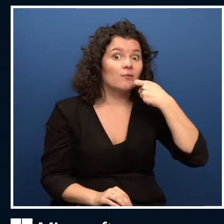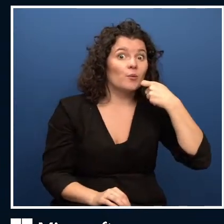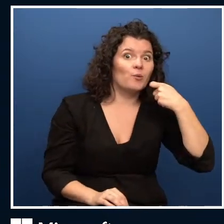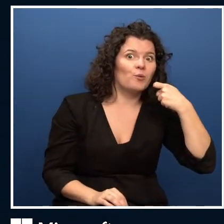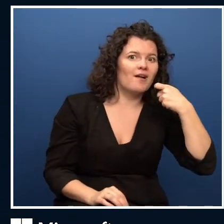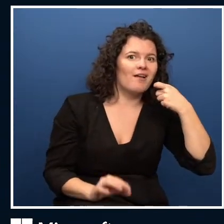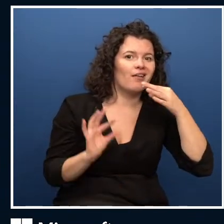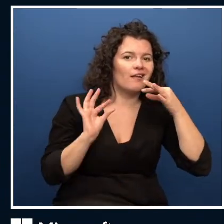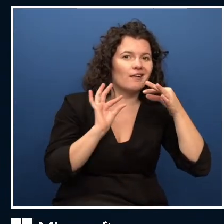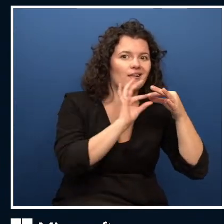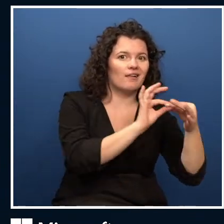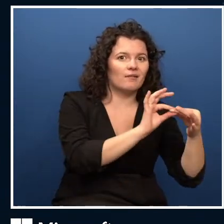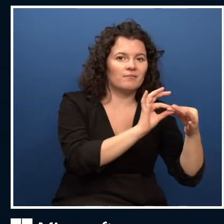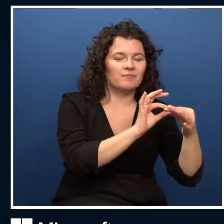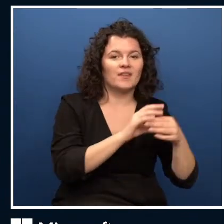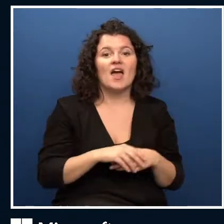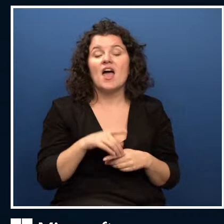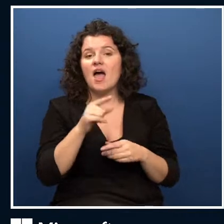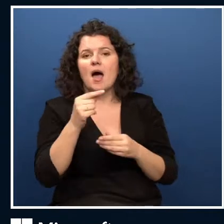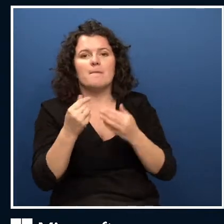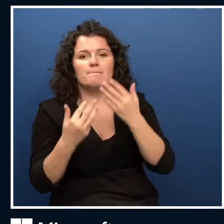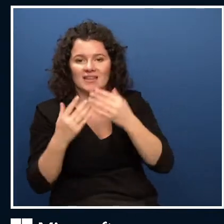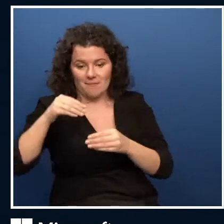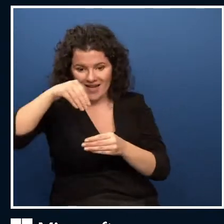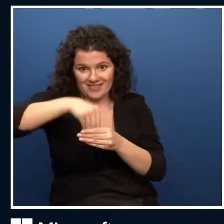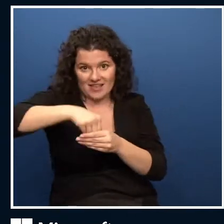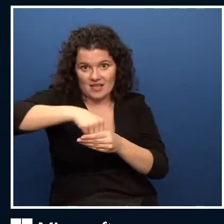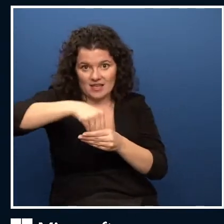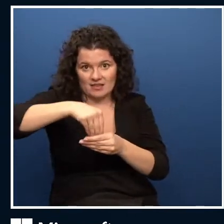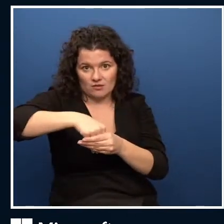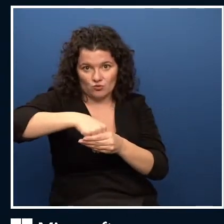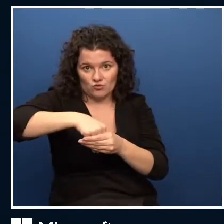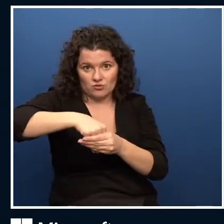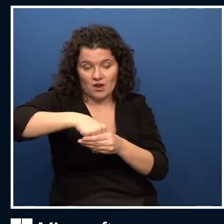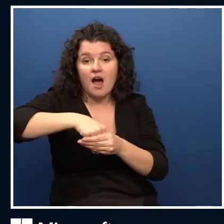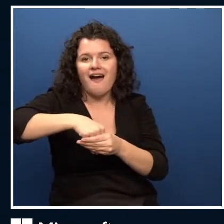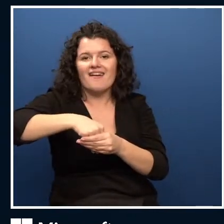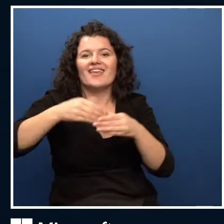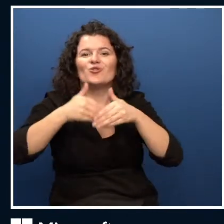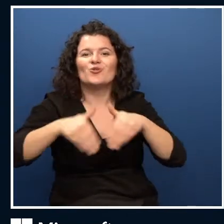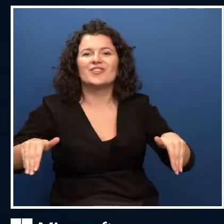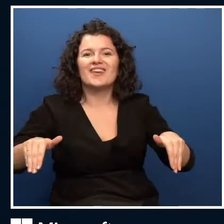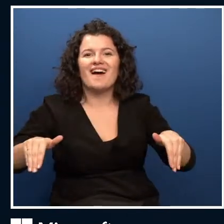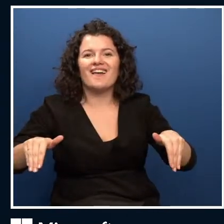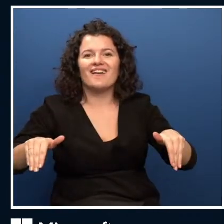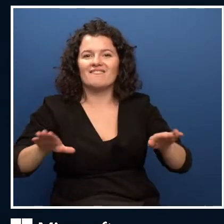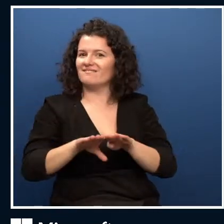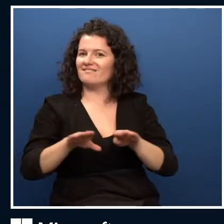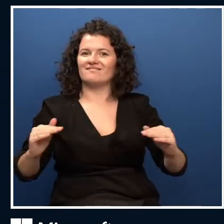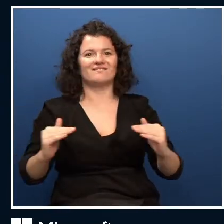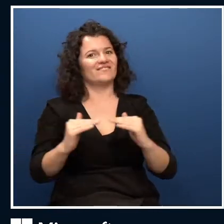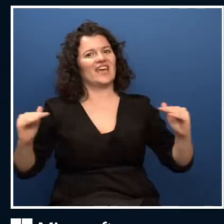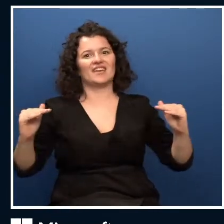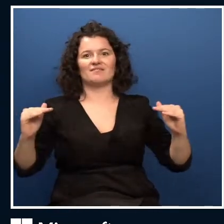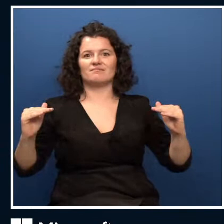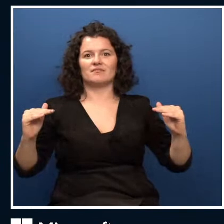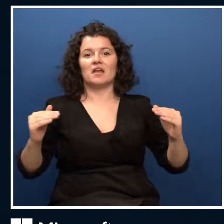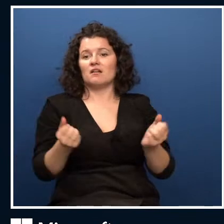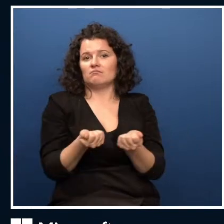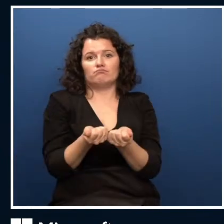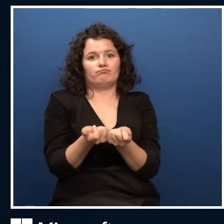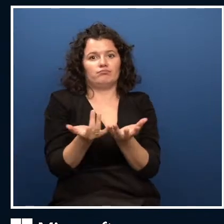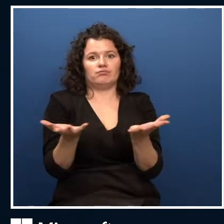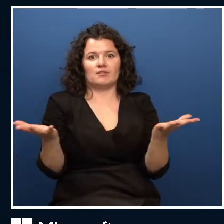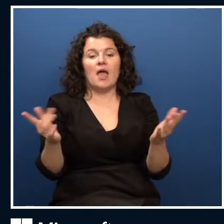mathematical algorithms. So it would be neutral or fair. But you could essentially also have data which is biased due to the way it